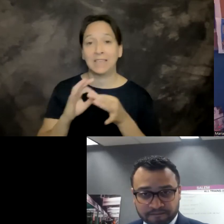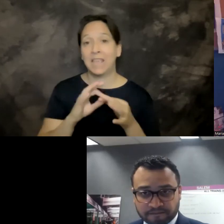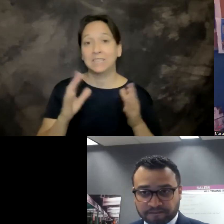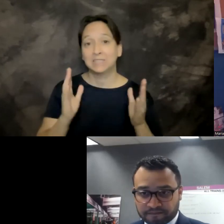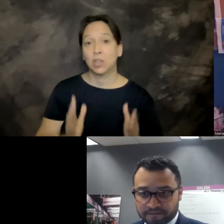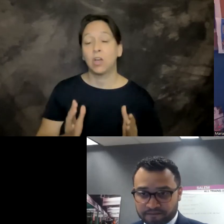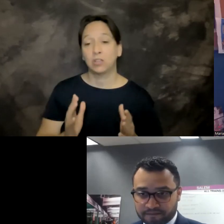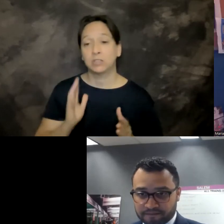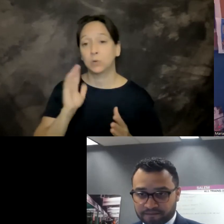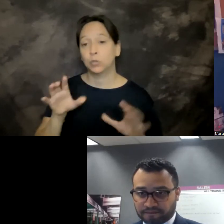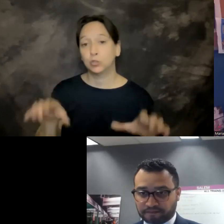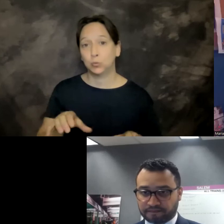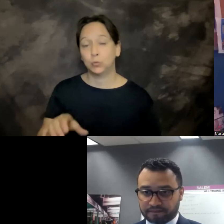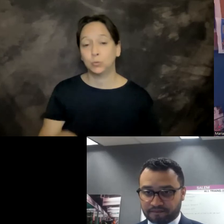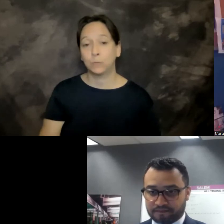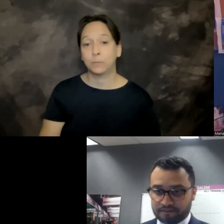next couple of days,